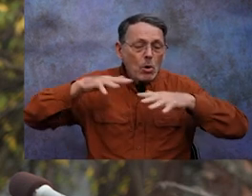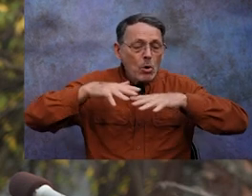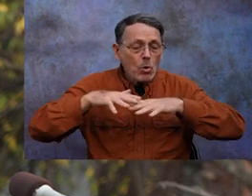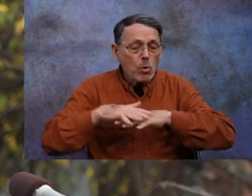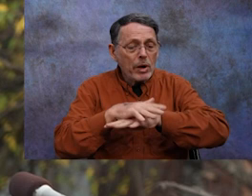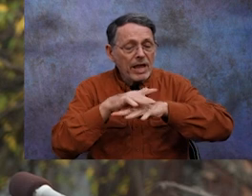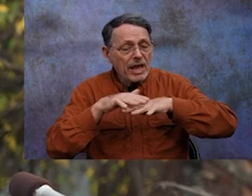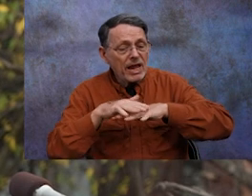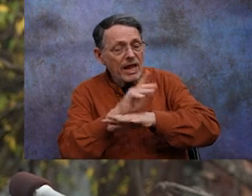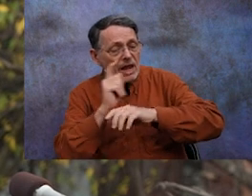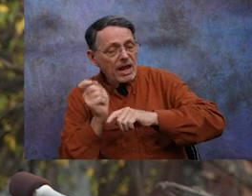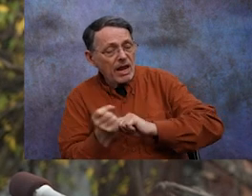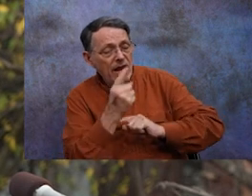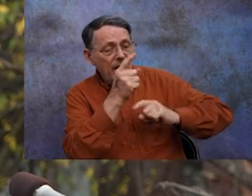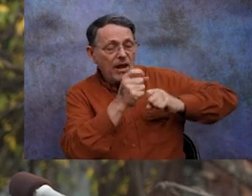weave and